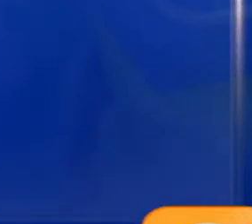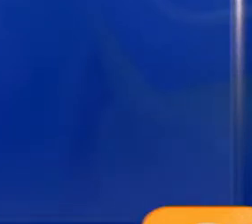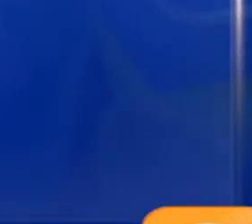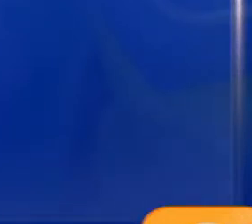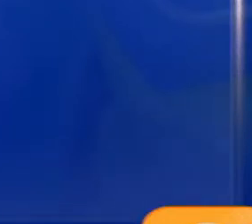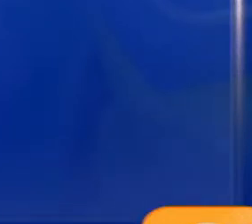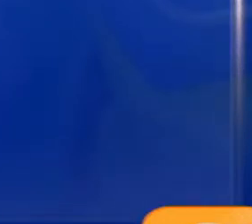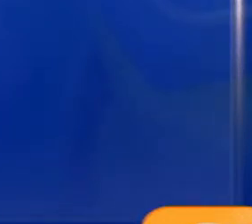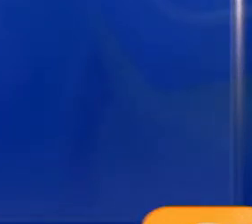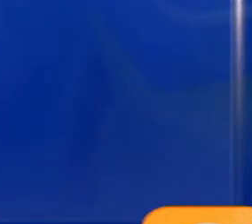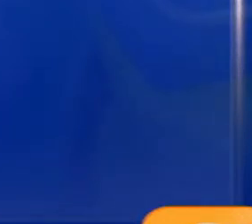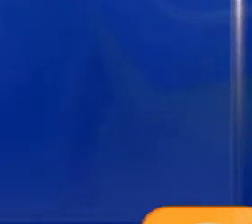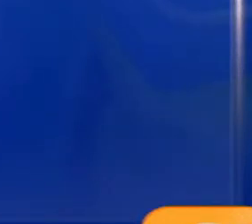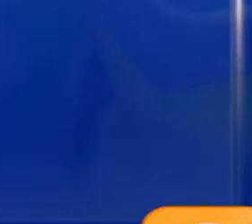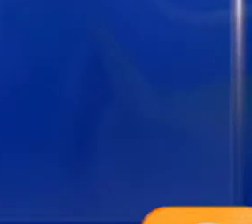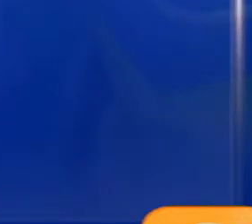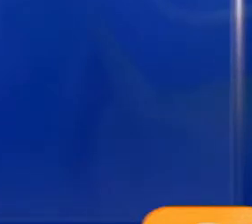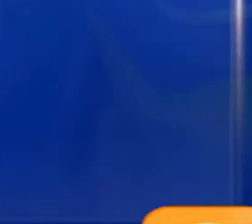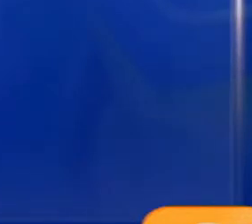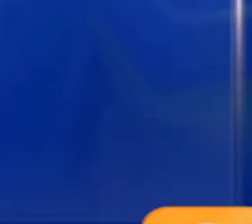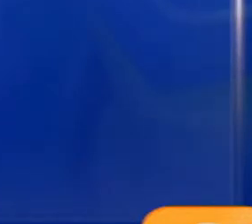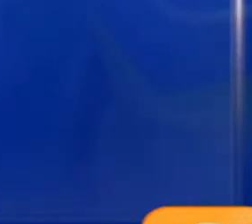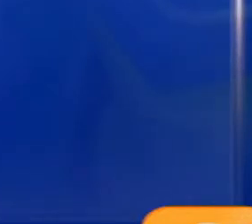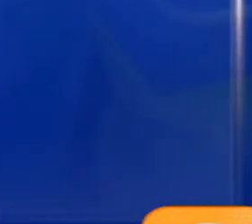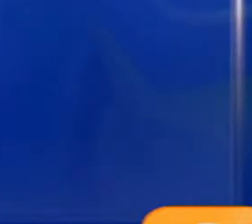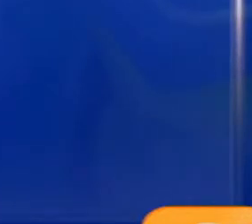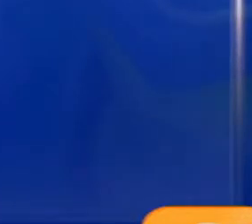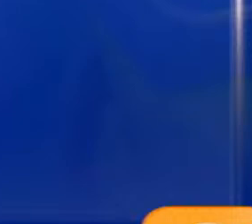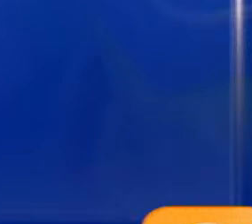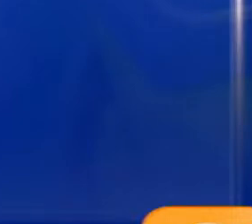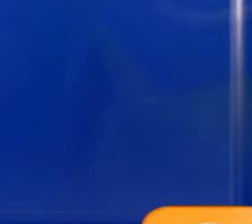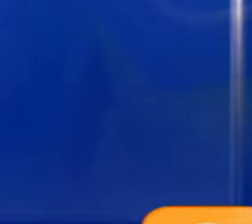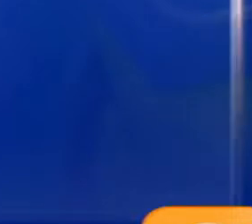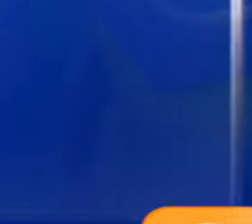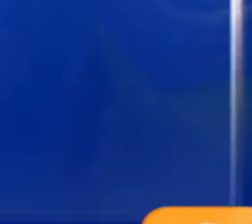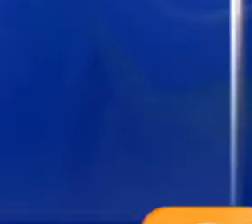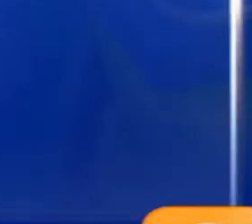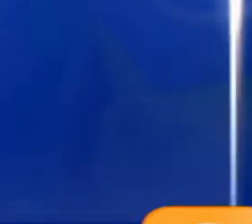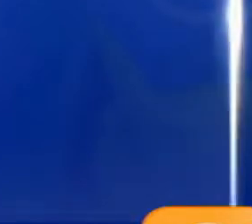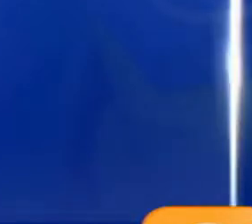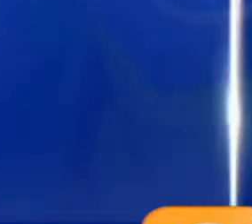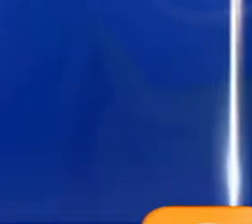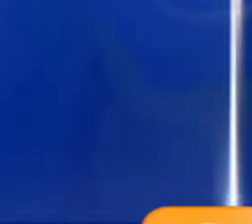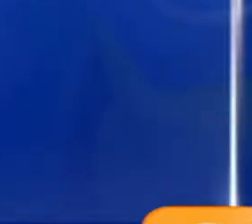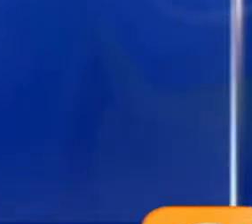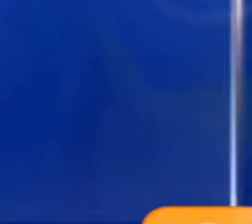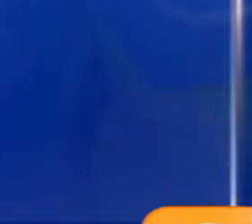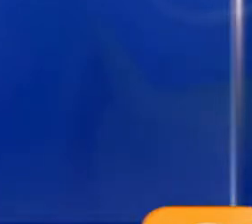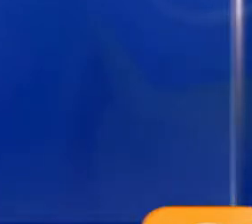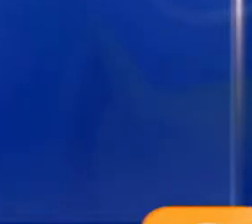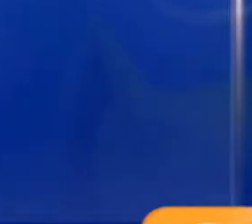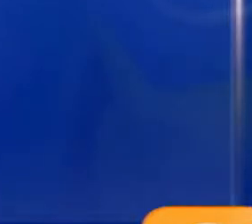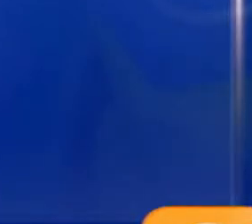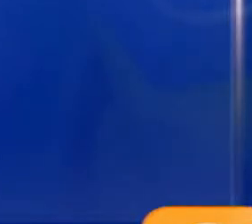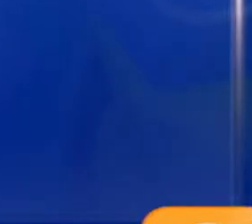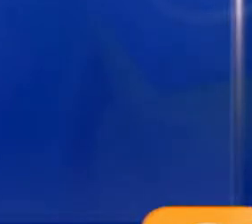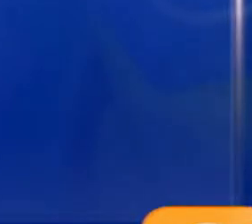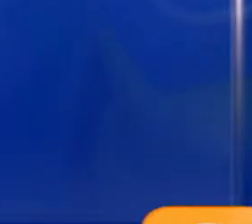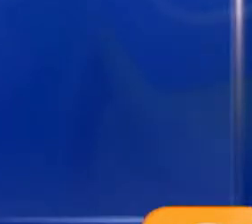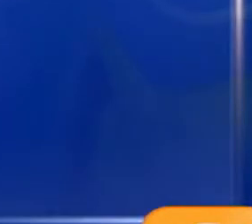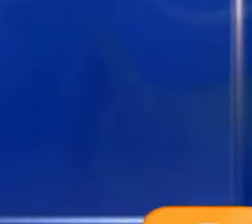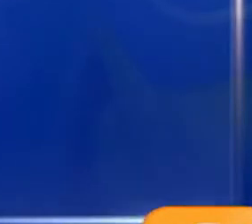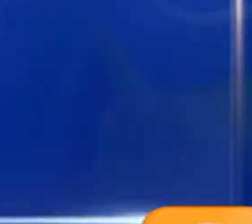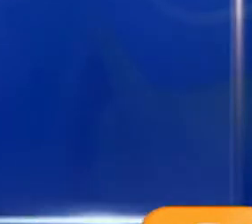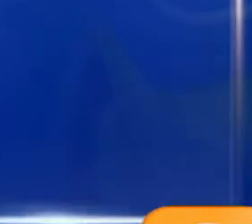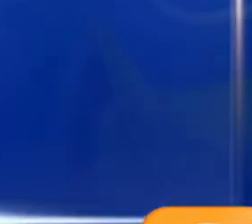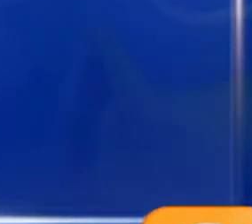schools, neither in class or in practice. If students can learn about this from an early age, then this culture can be inculcated in